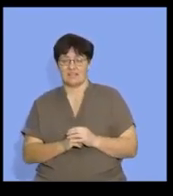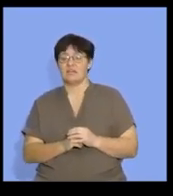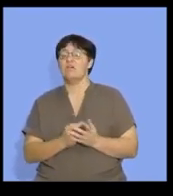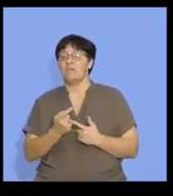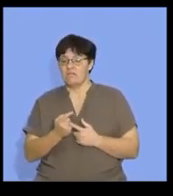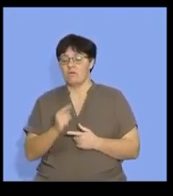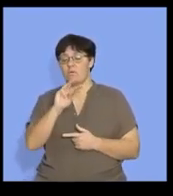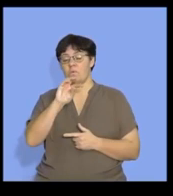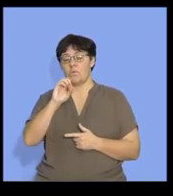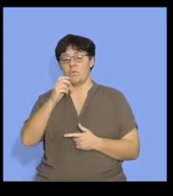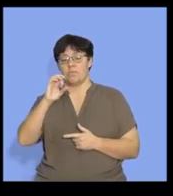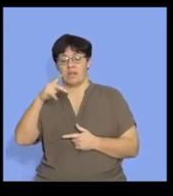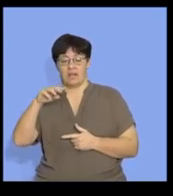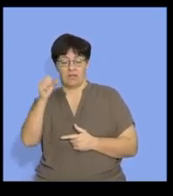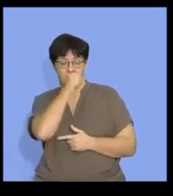whooping cough